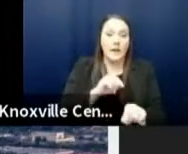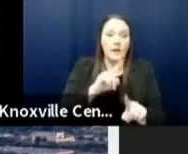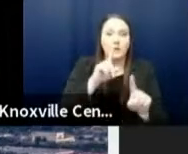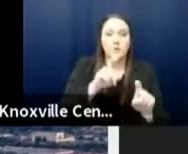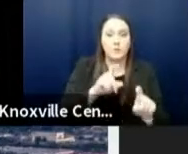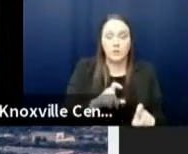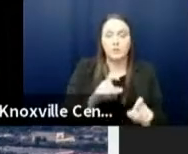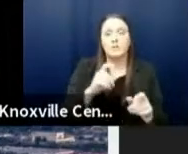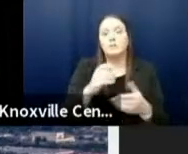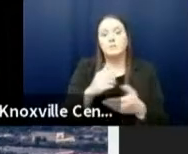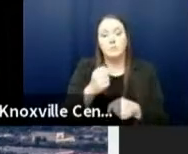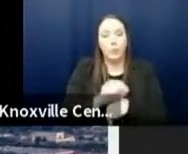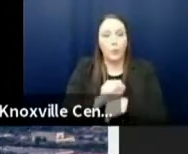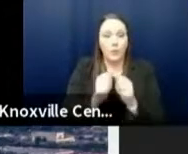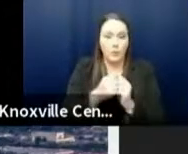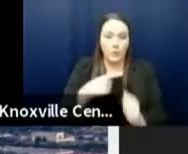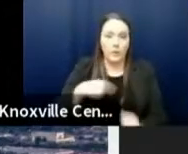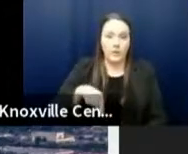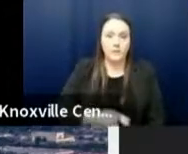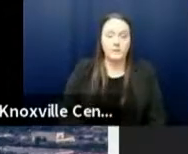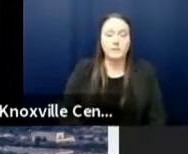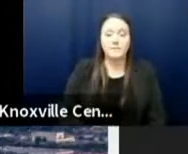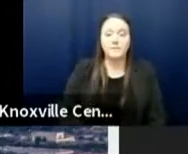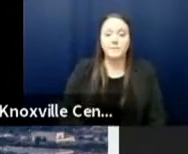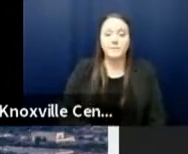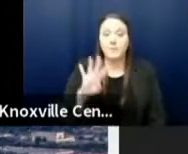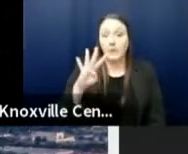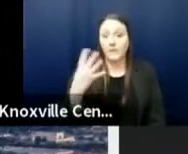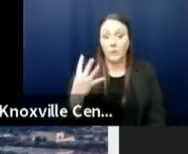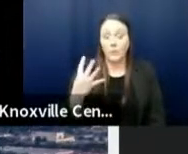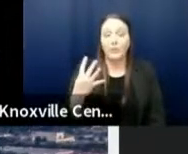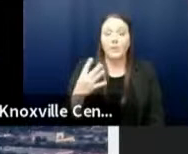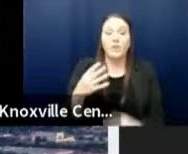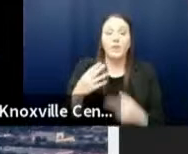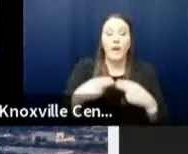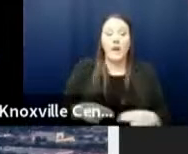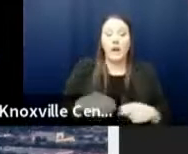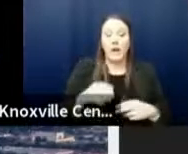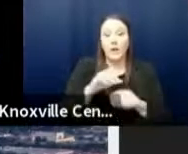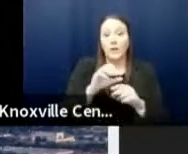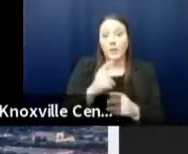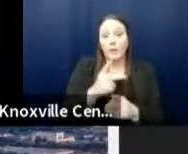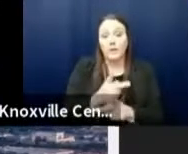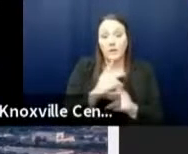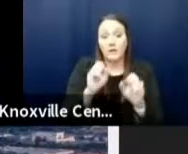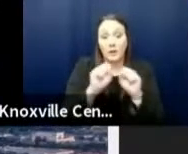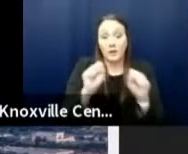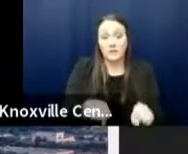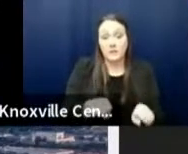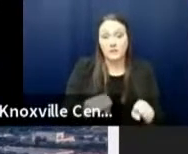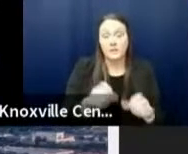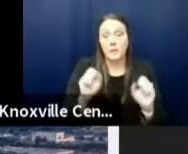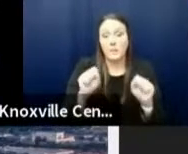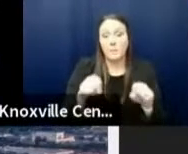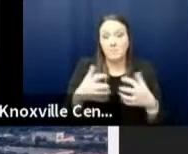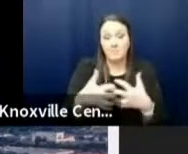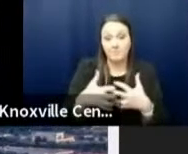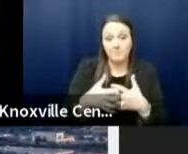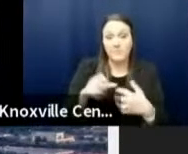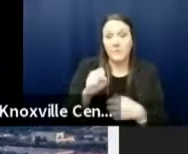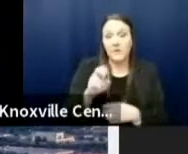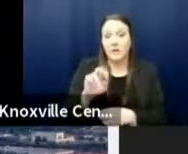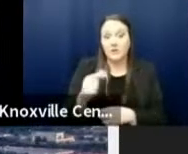navigate this. Our fourth benchmark, healthcare system capabilities remain within current and forecasted surge